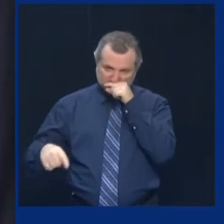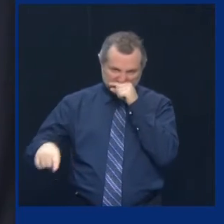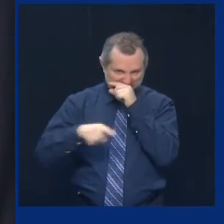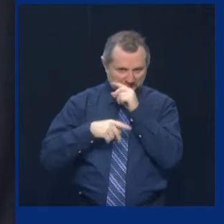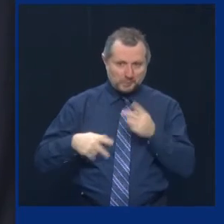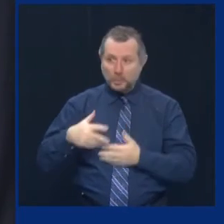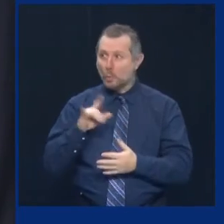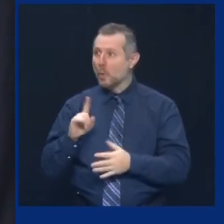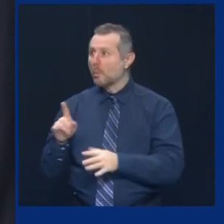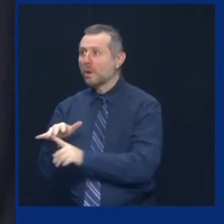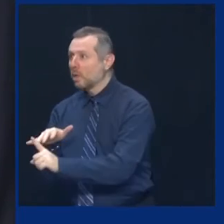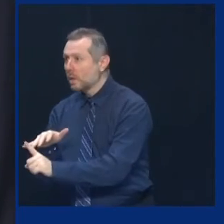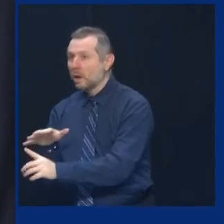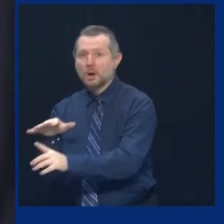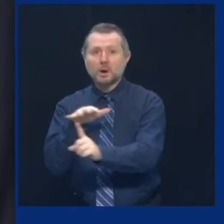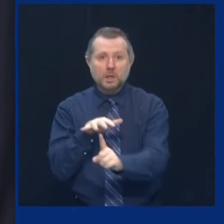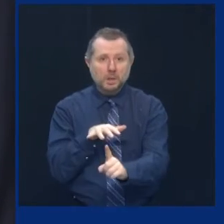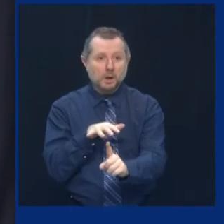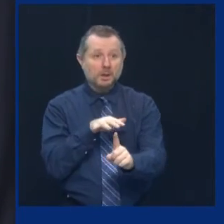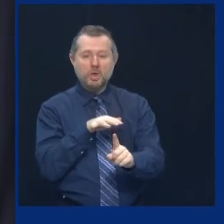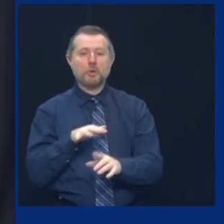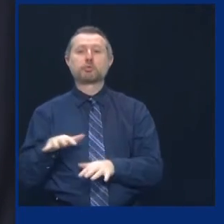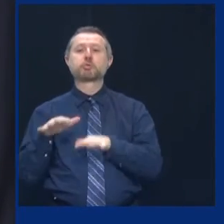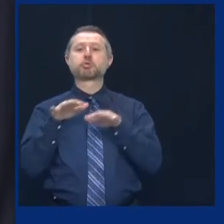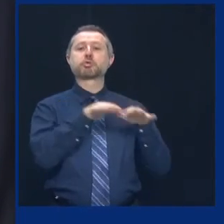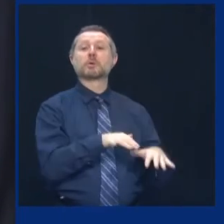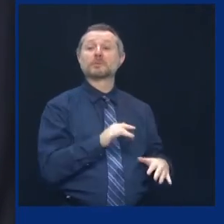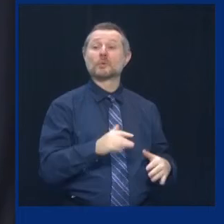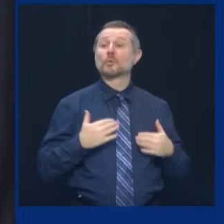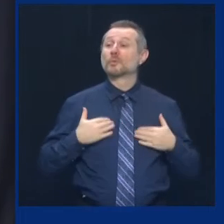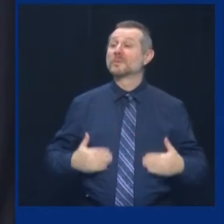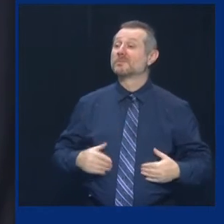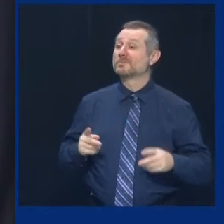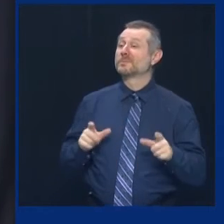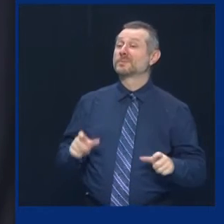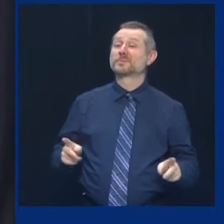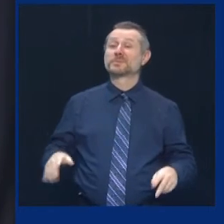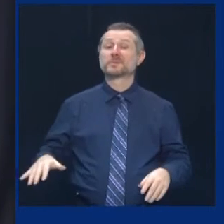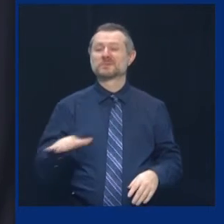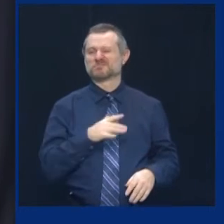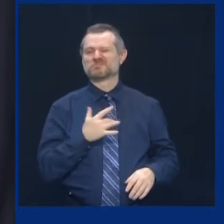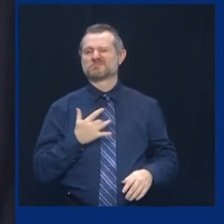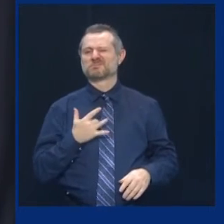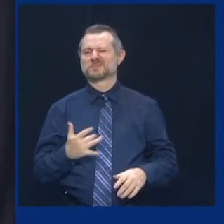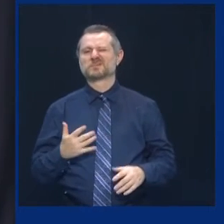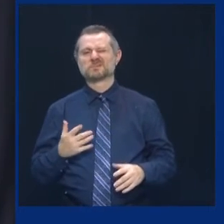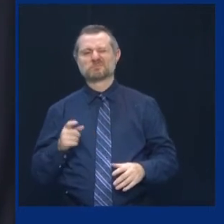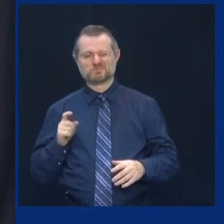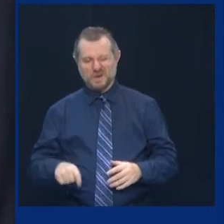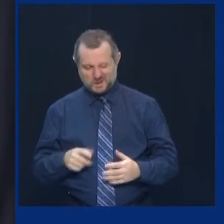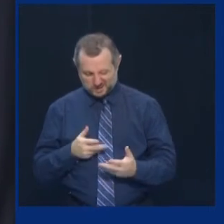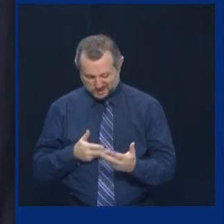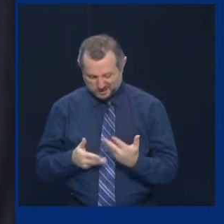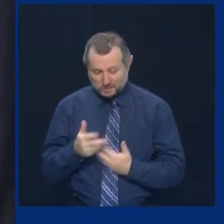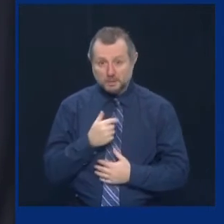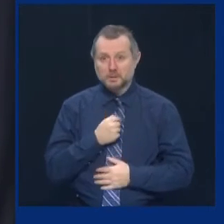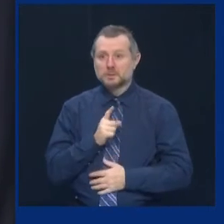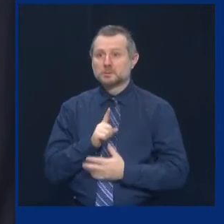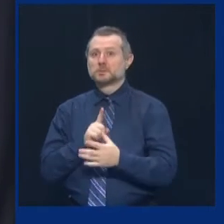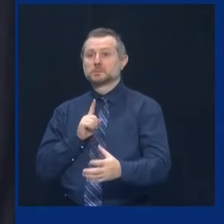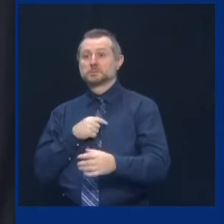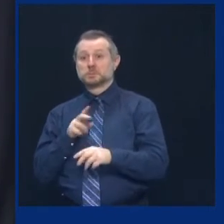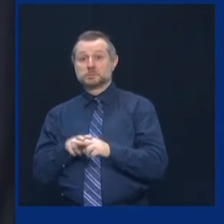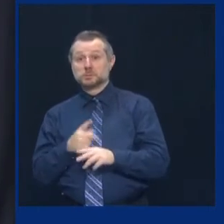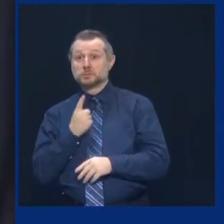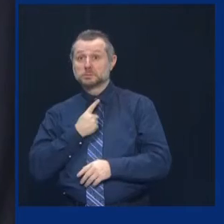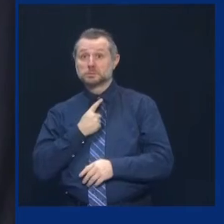I go? We are social beings. I'm not going to sit at home alone. Where do I go? I go